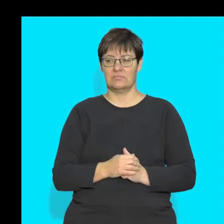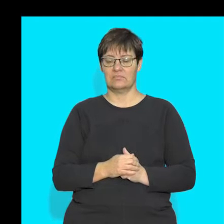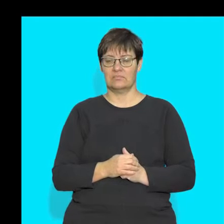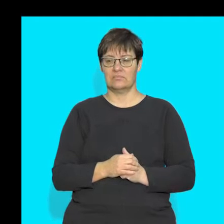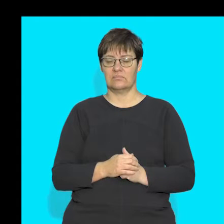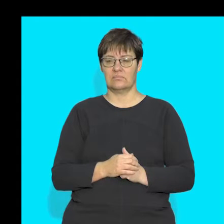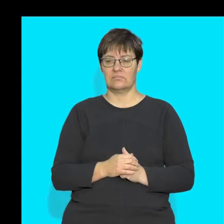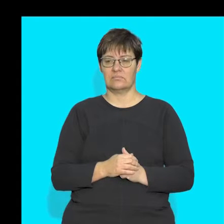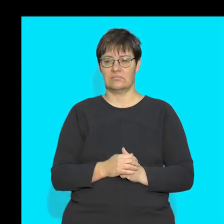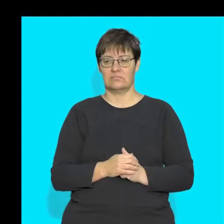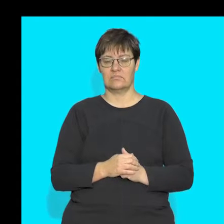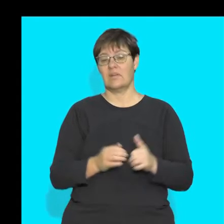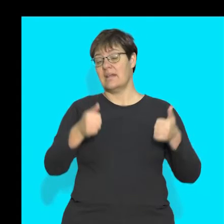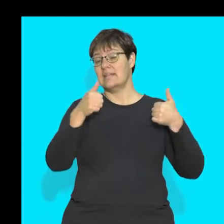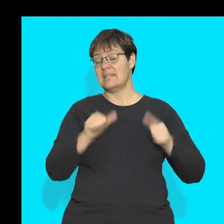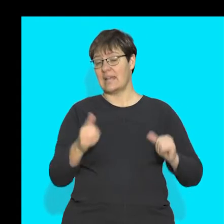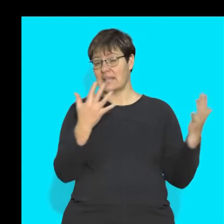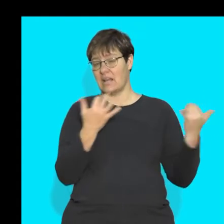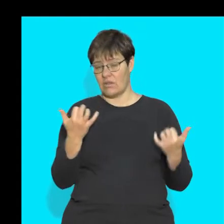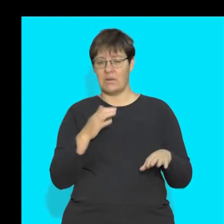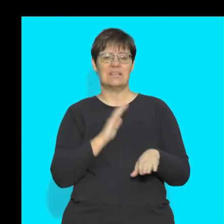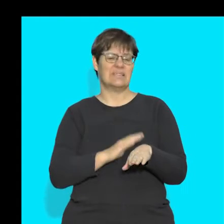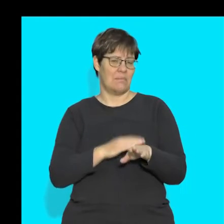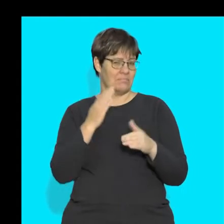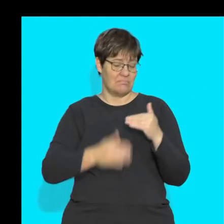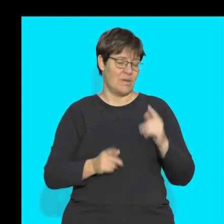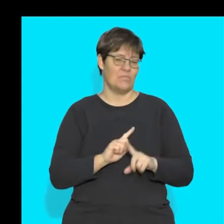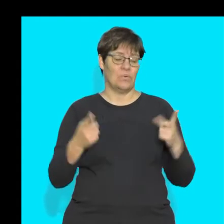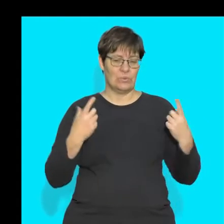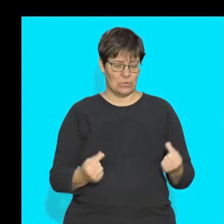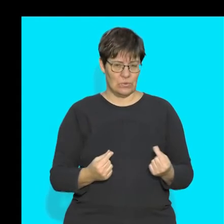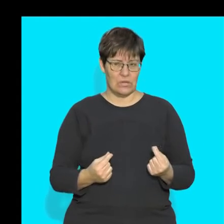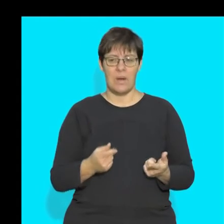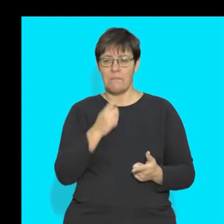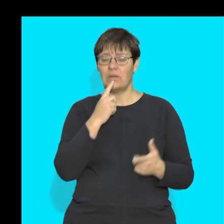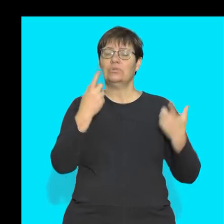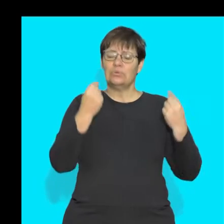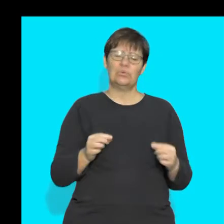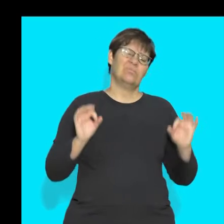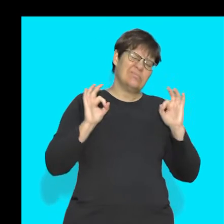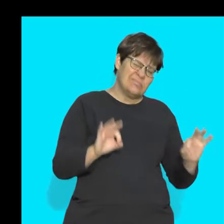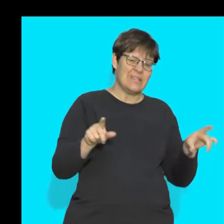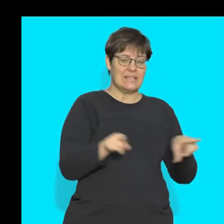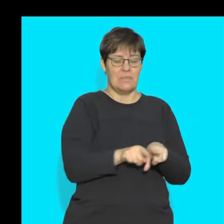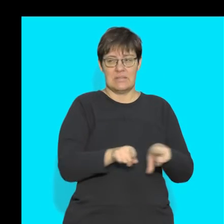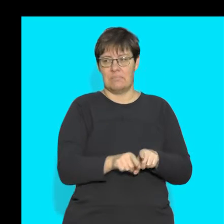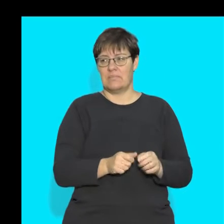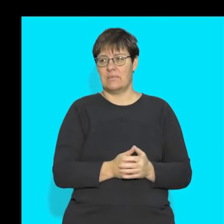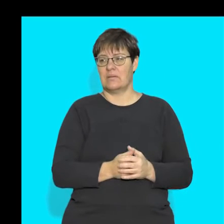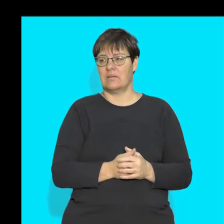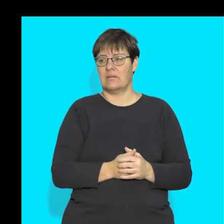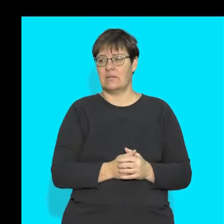could do the next calculation. We're going to run out of time, so I'm not. But we could do exactly the same thing here. We